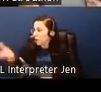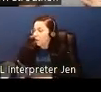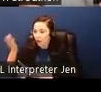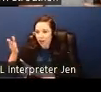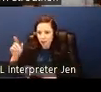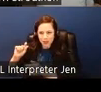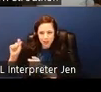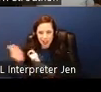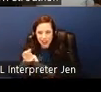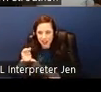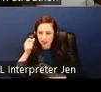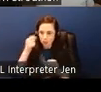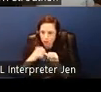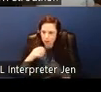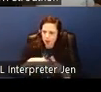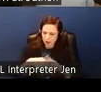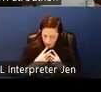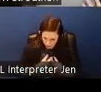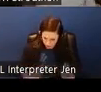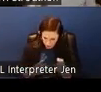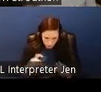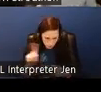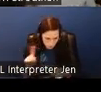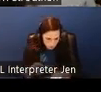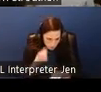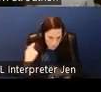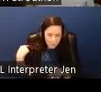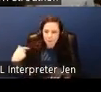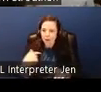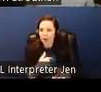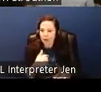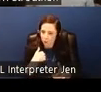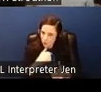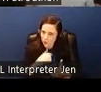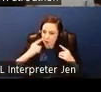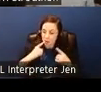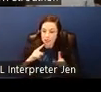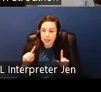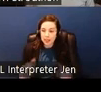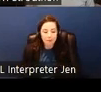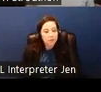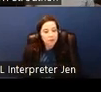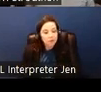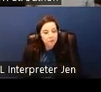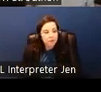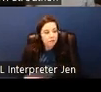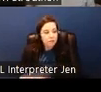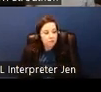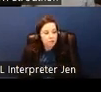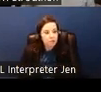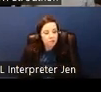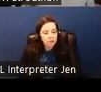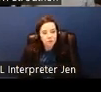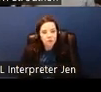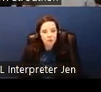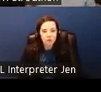them and understanding where did this come from helps us get to the root of all the genius behind that. And it's another important part